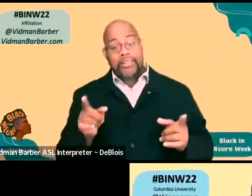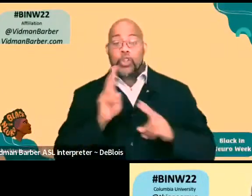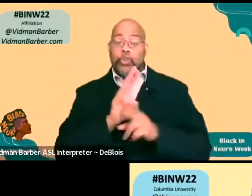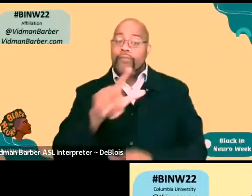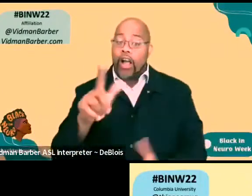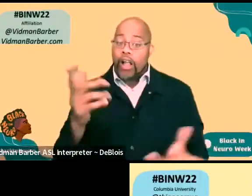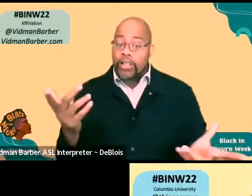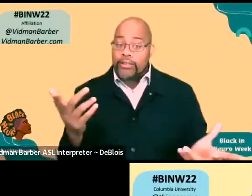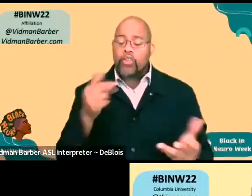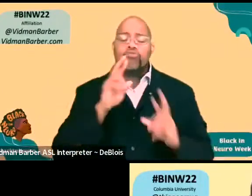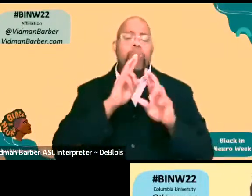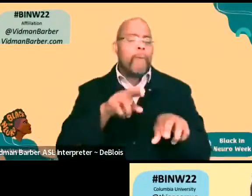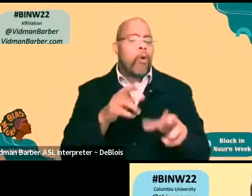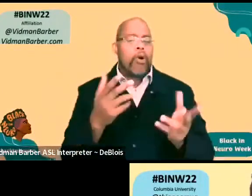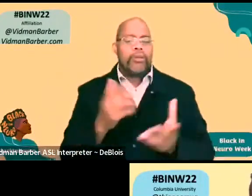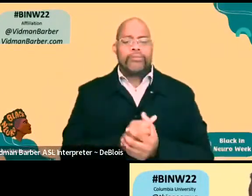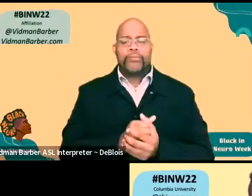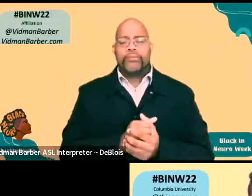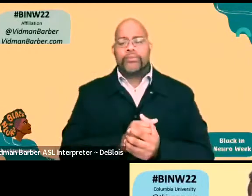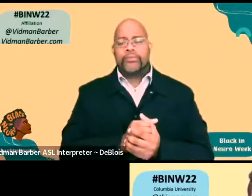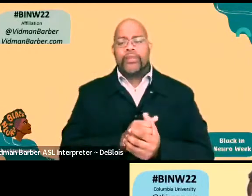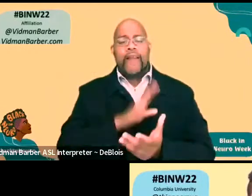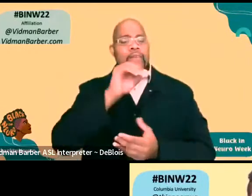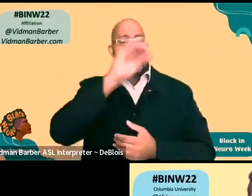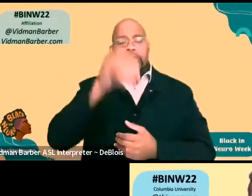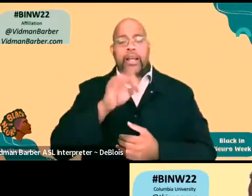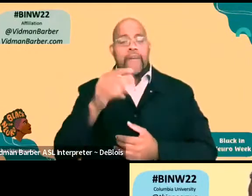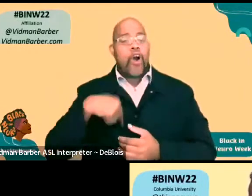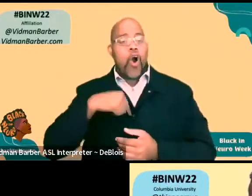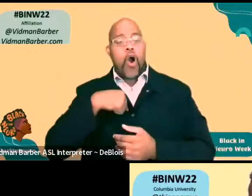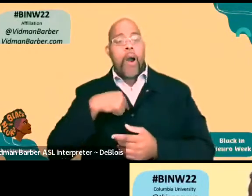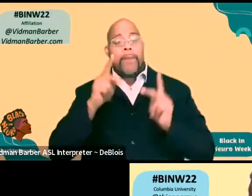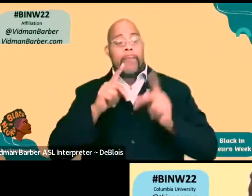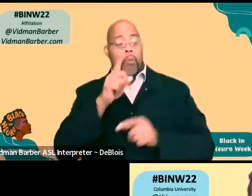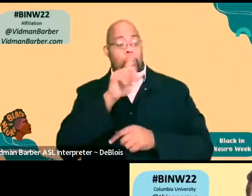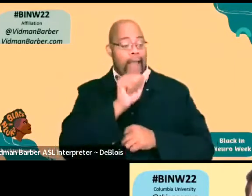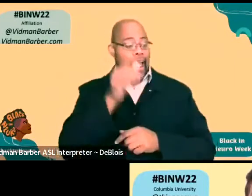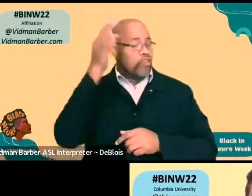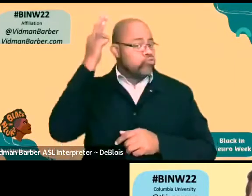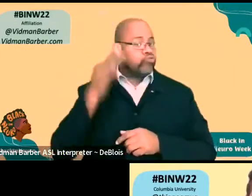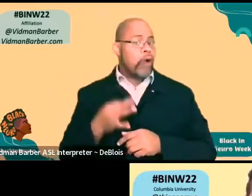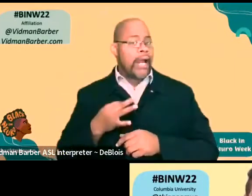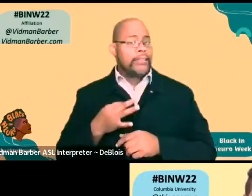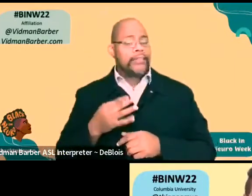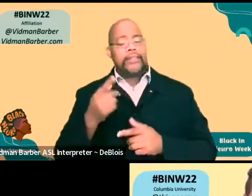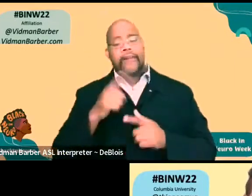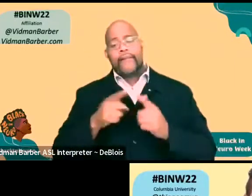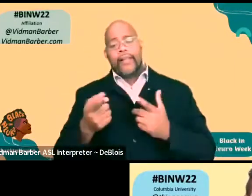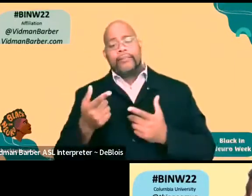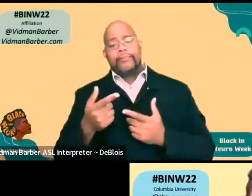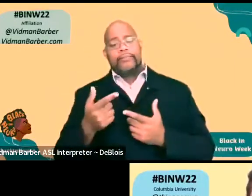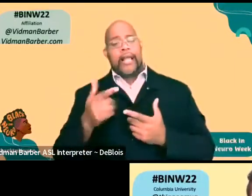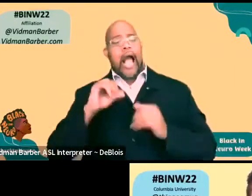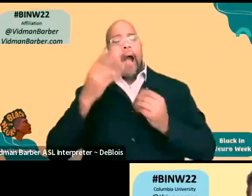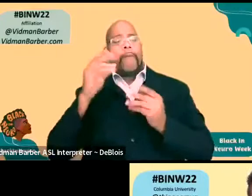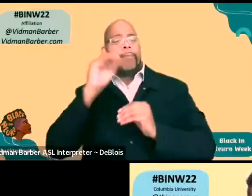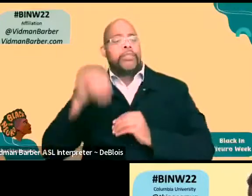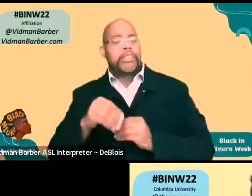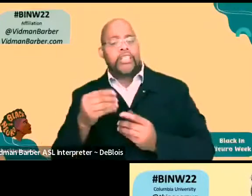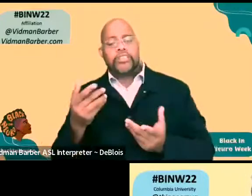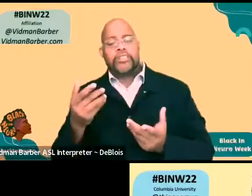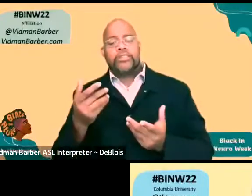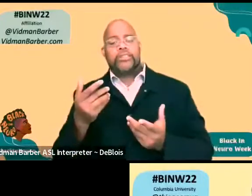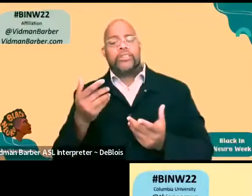useful. So just report, 50% of our subjects were 1A, straight hair, and then like X many percentages